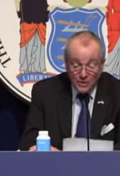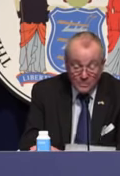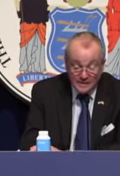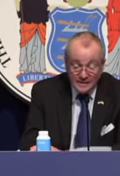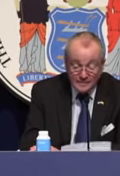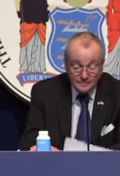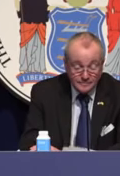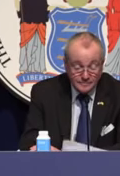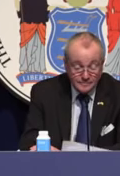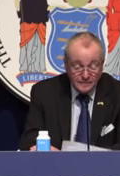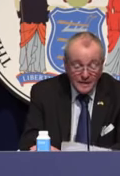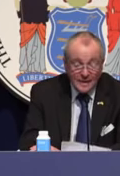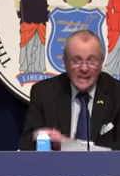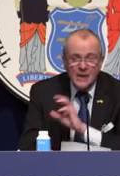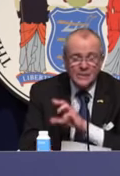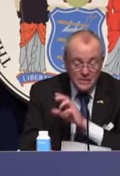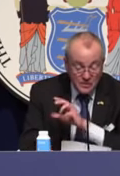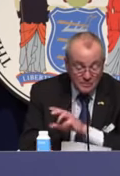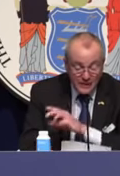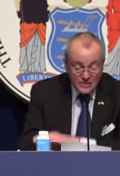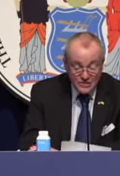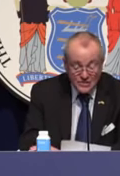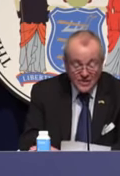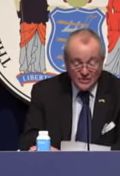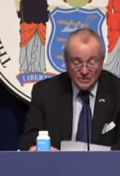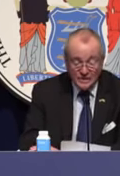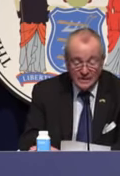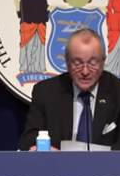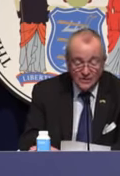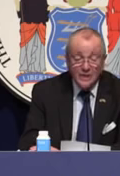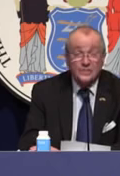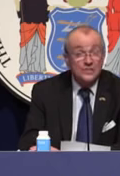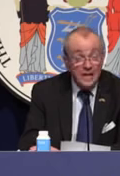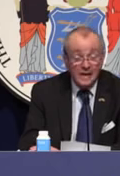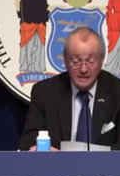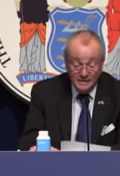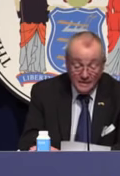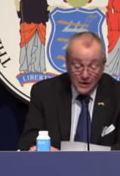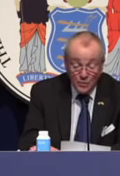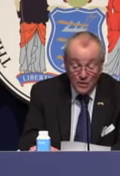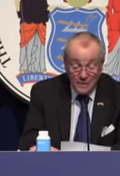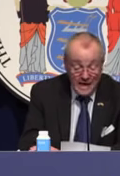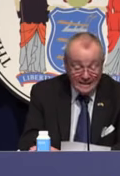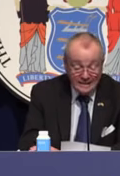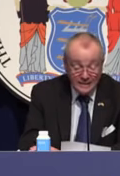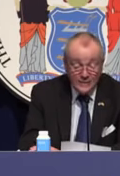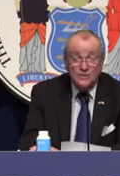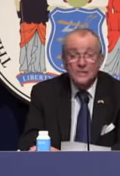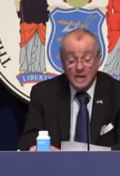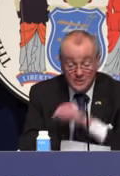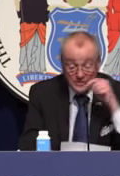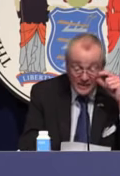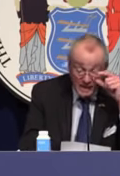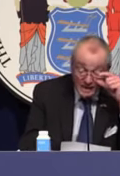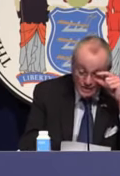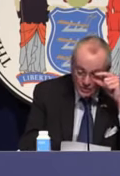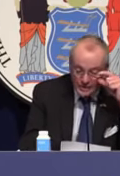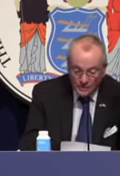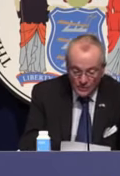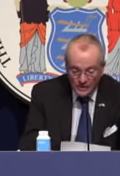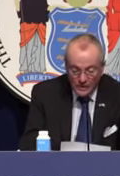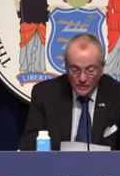put forward on Monday. Having this in place is essential for us to stay on the road back. And these announcements